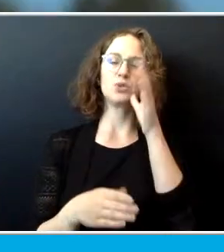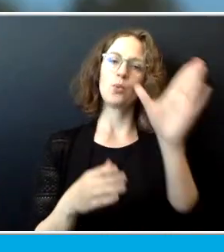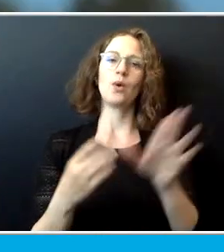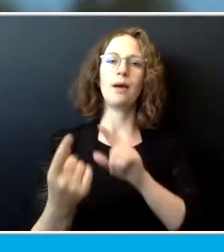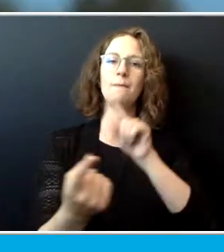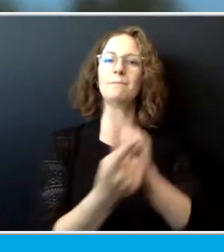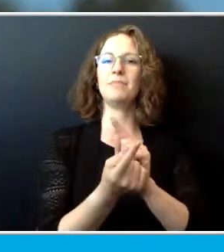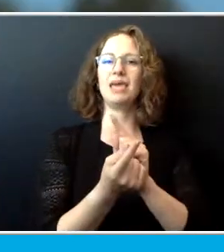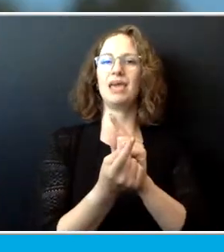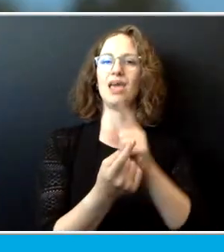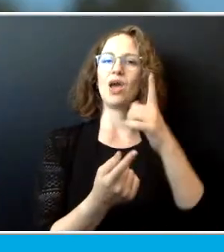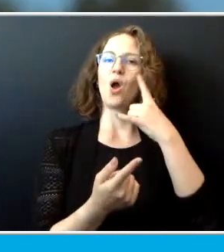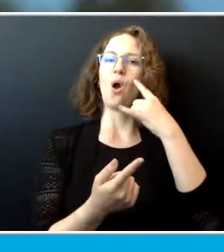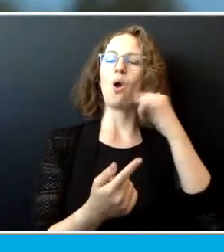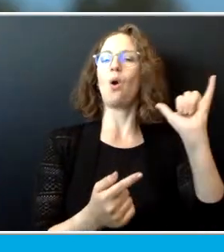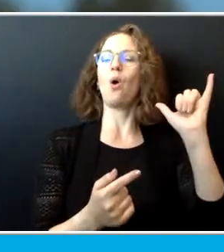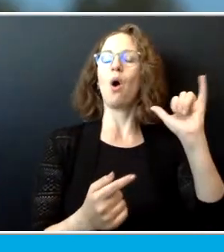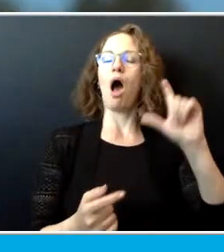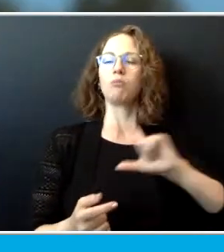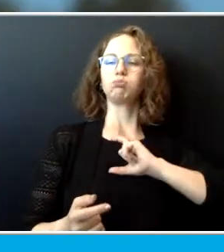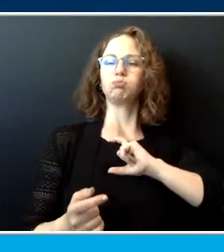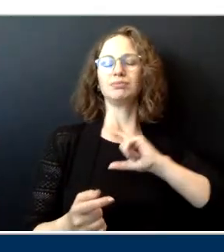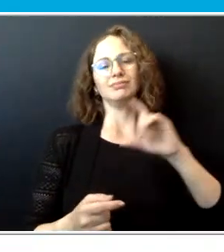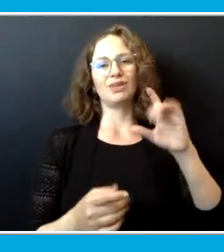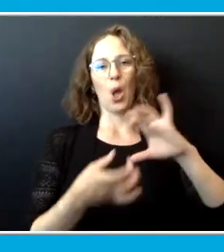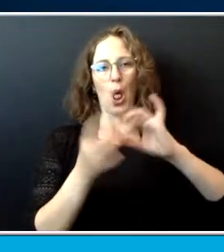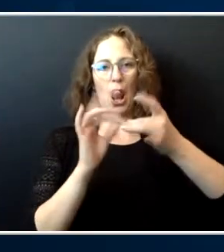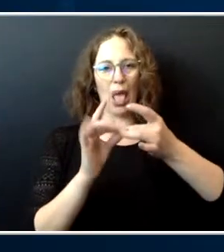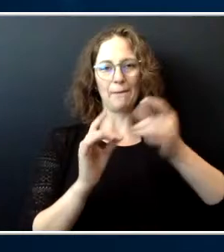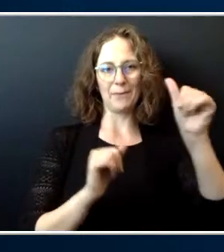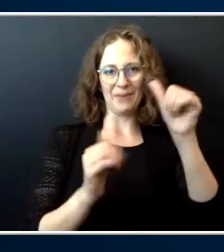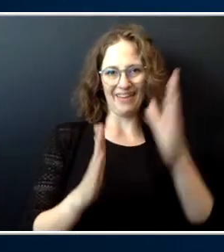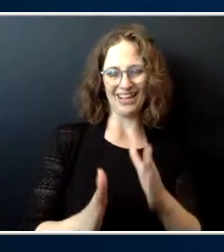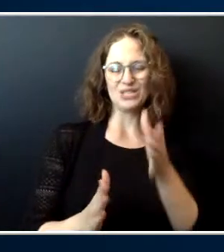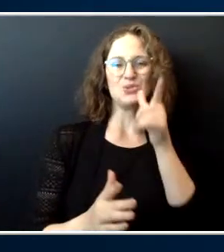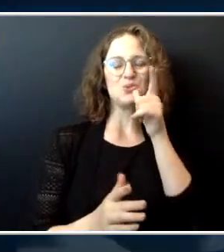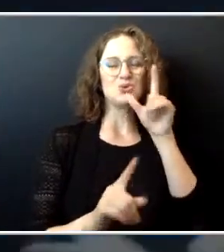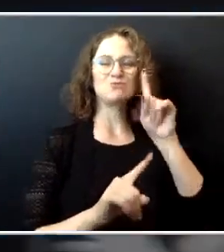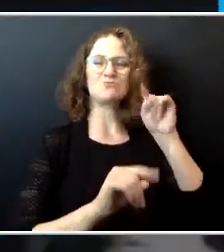the University of Kansas Health System to keep them healthy. Wednesday at 8.